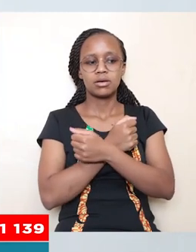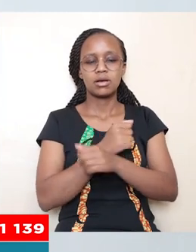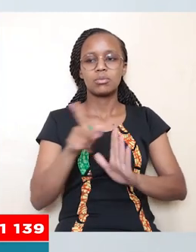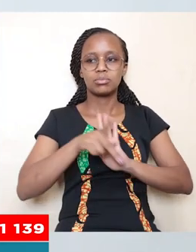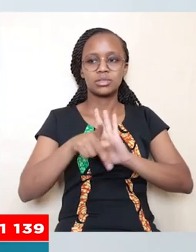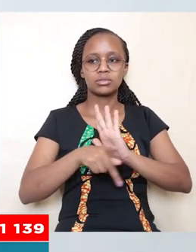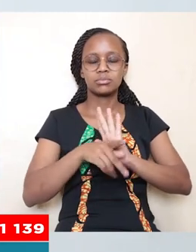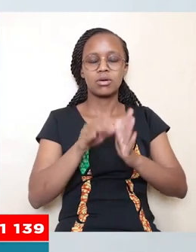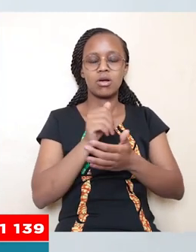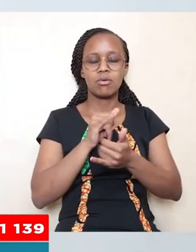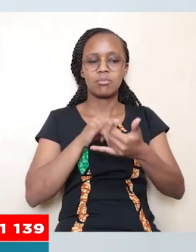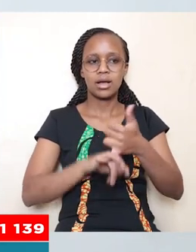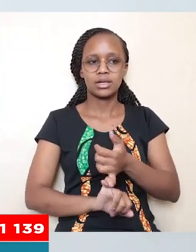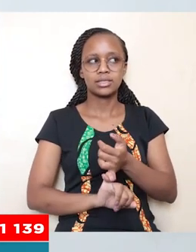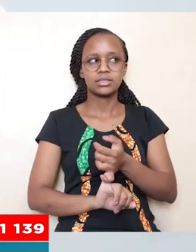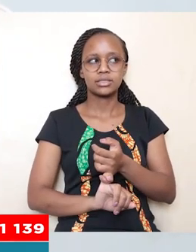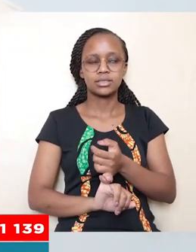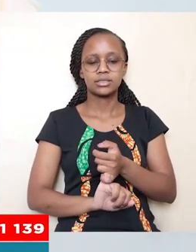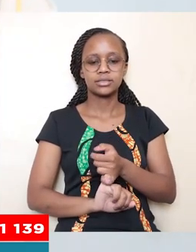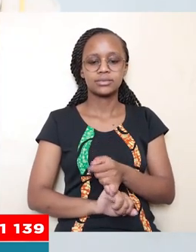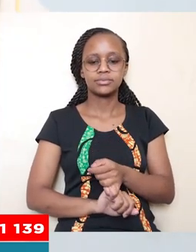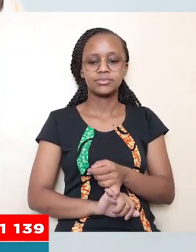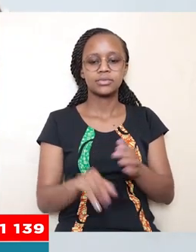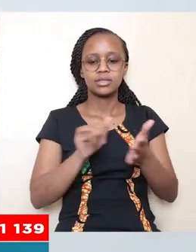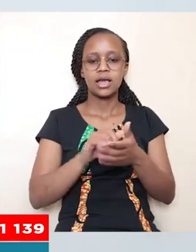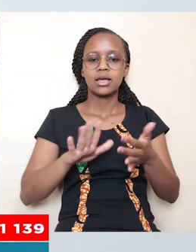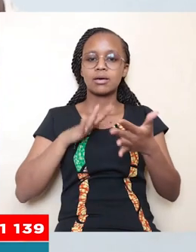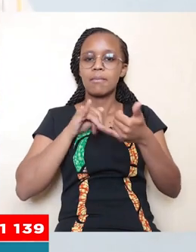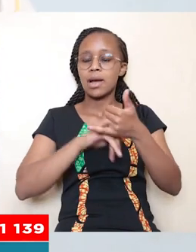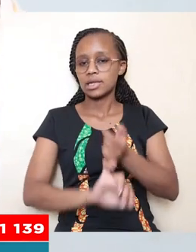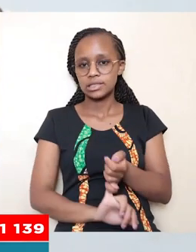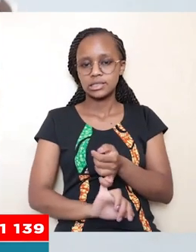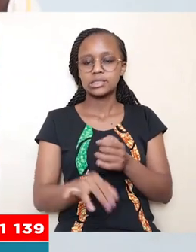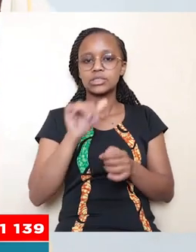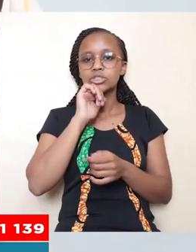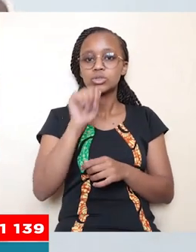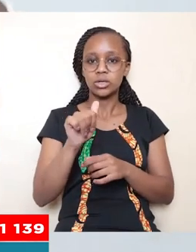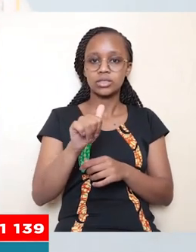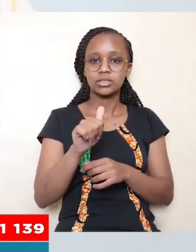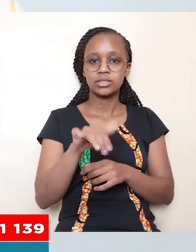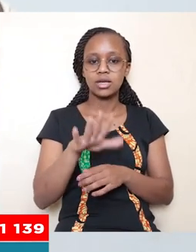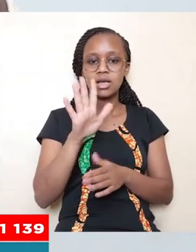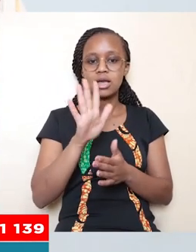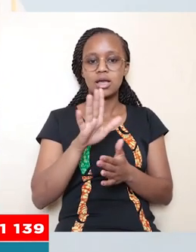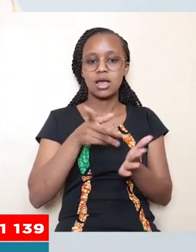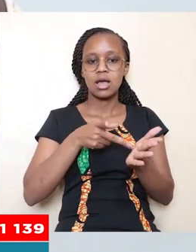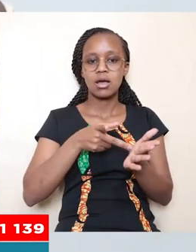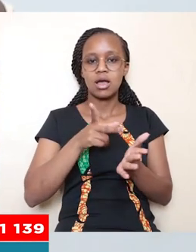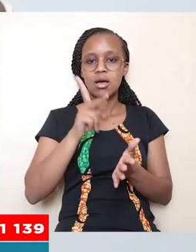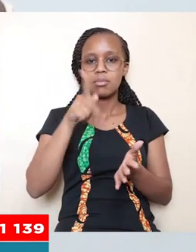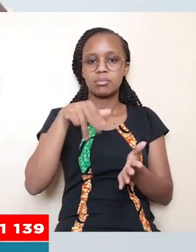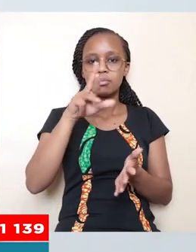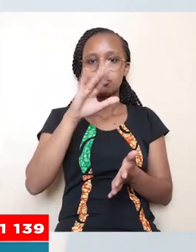zenyewe, ni hii, that marriage is not a prize-giving